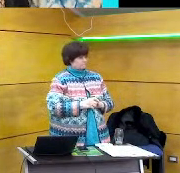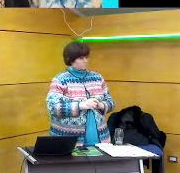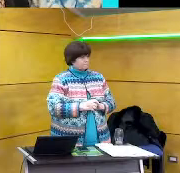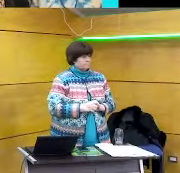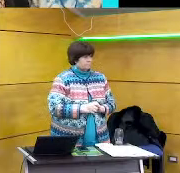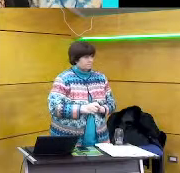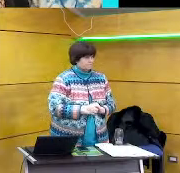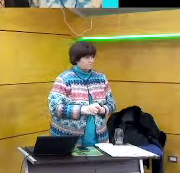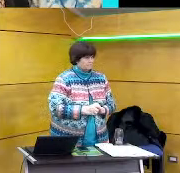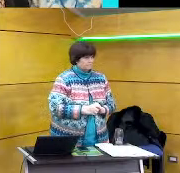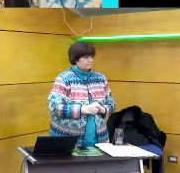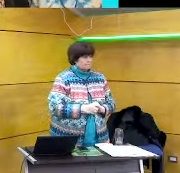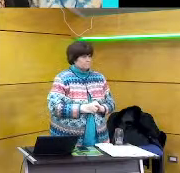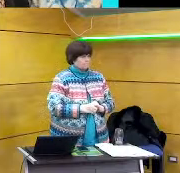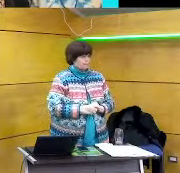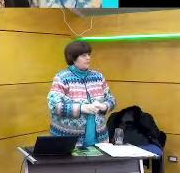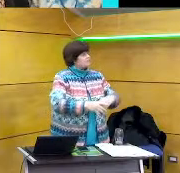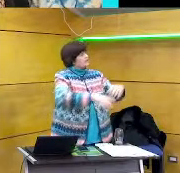competition.